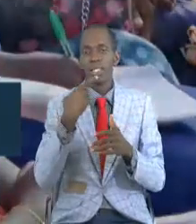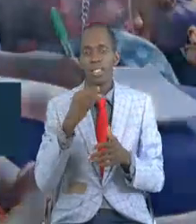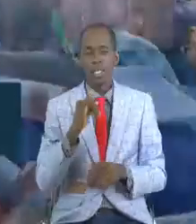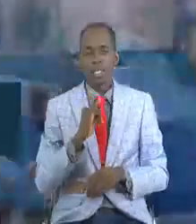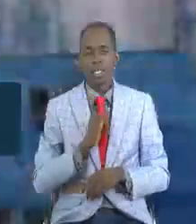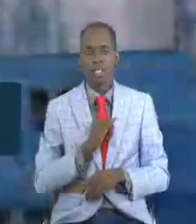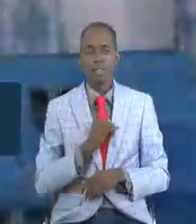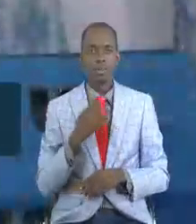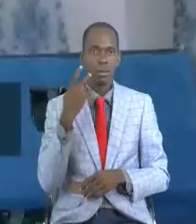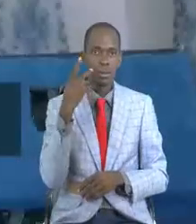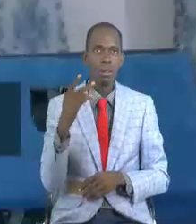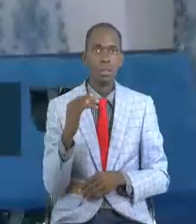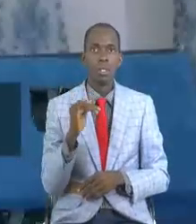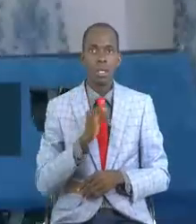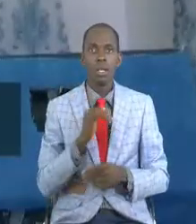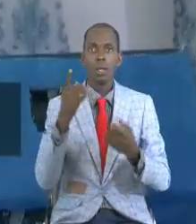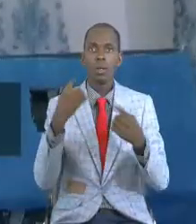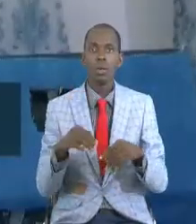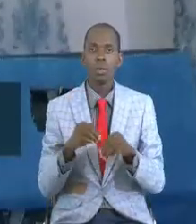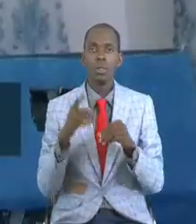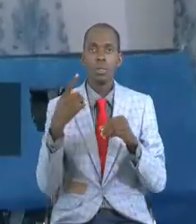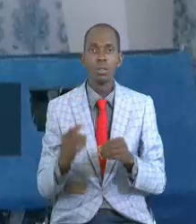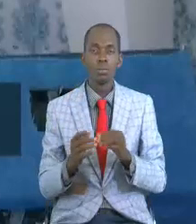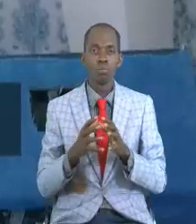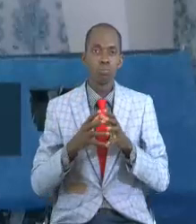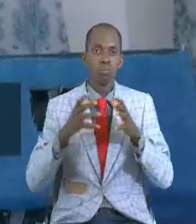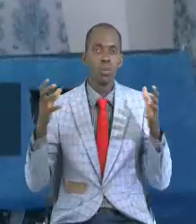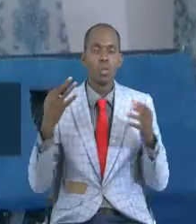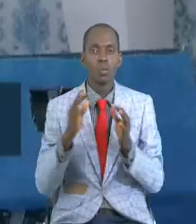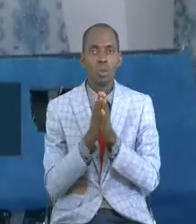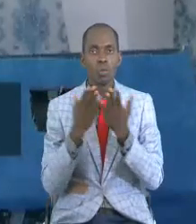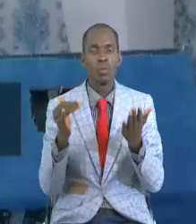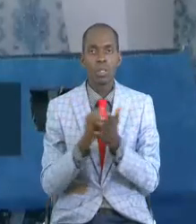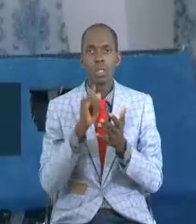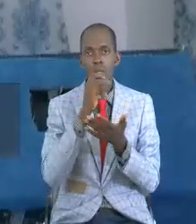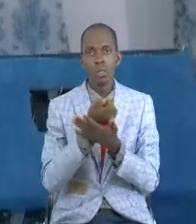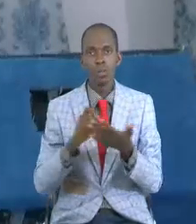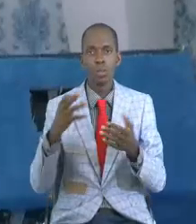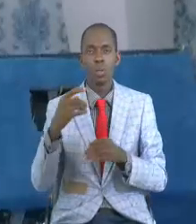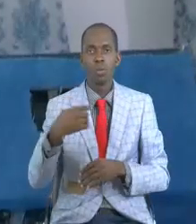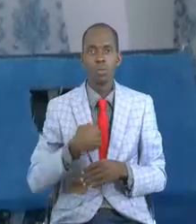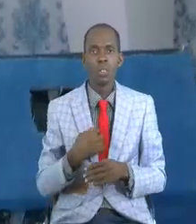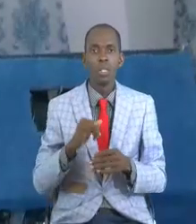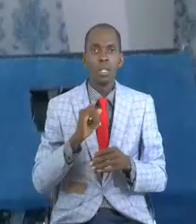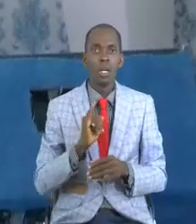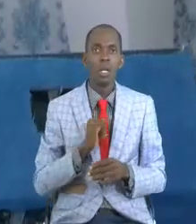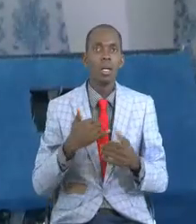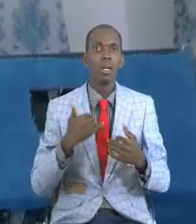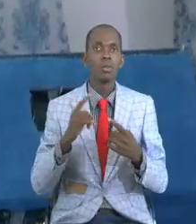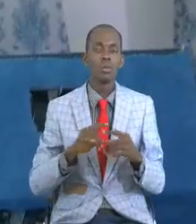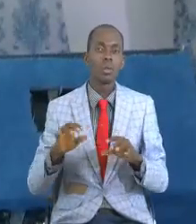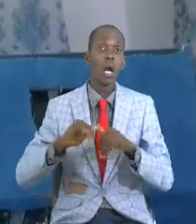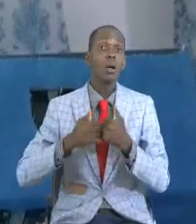come. In the volume of the book, it is written of me, I to do thy will,